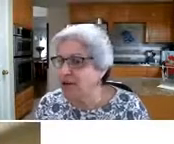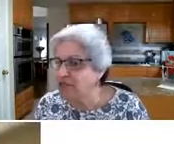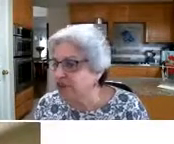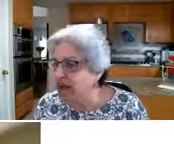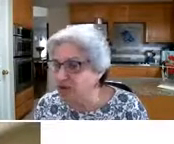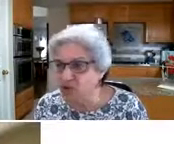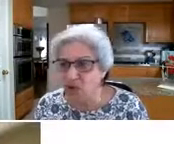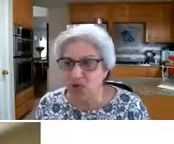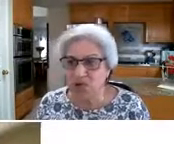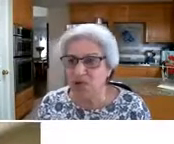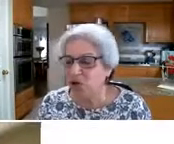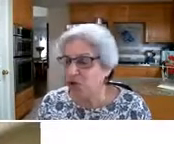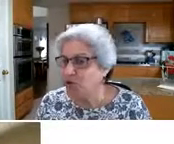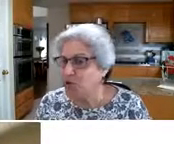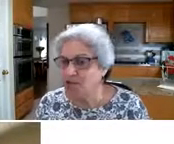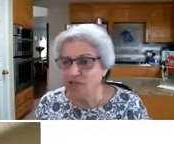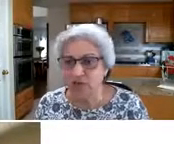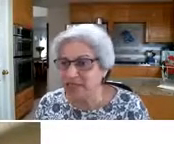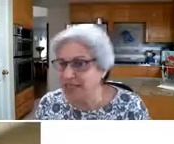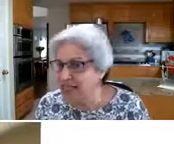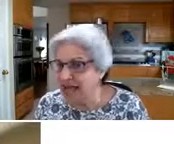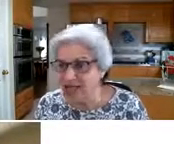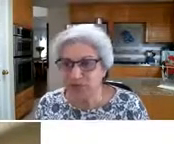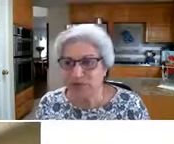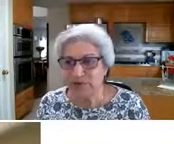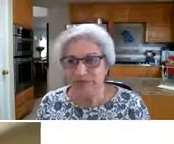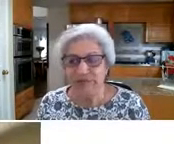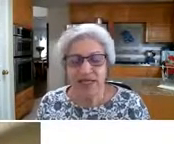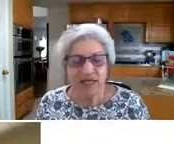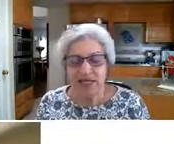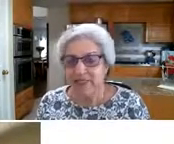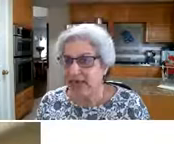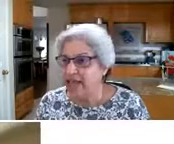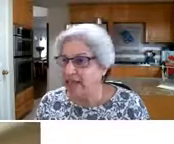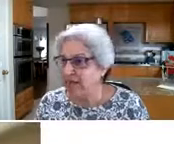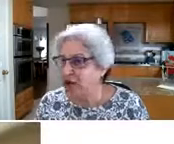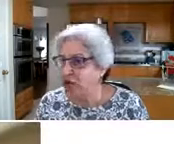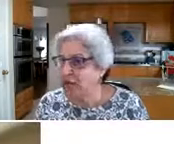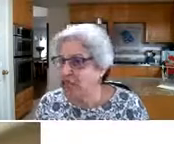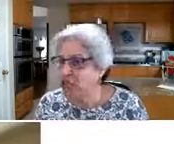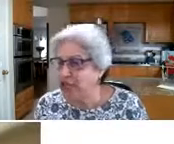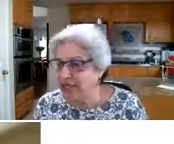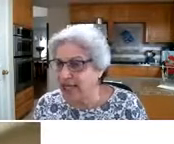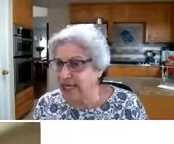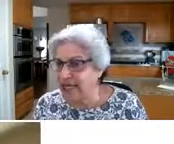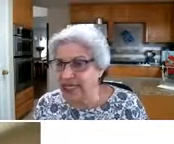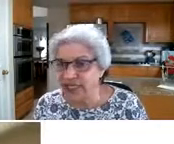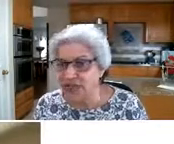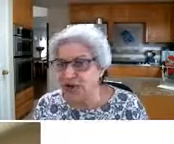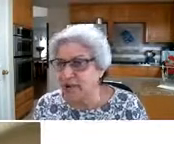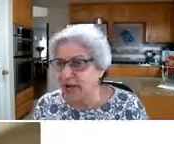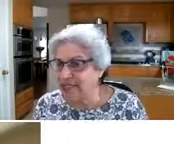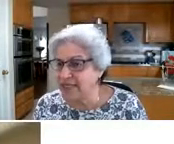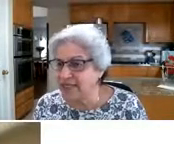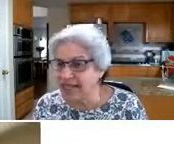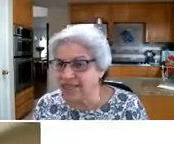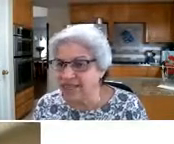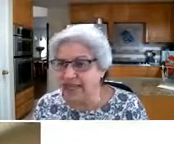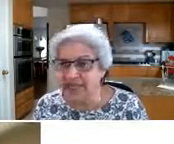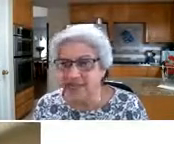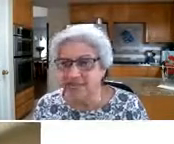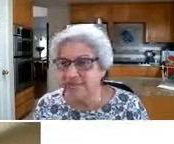you know, members of a household or students in a classroom. They are really good at getting into our